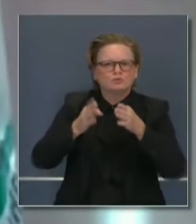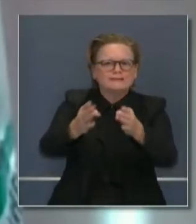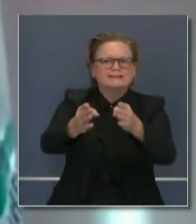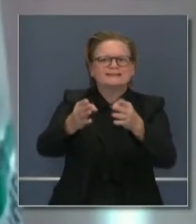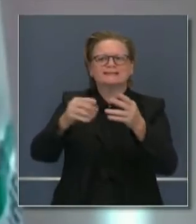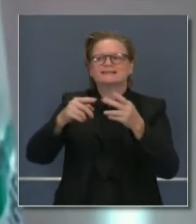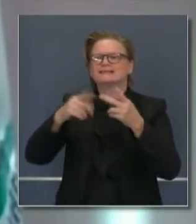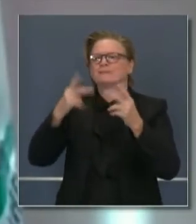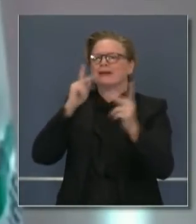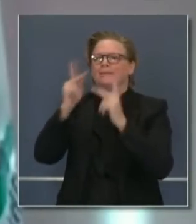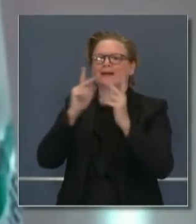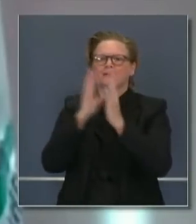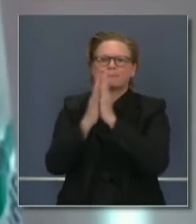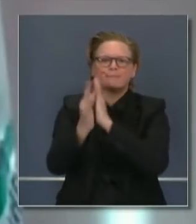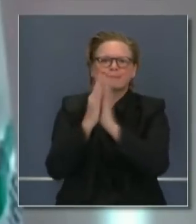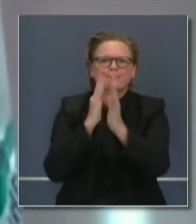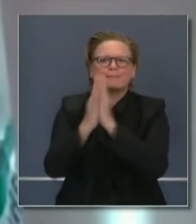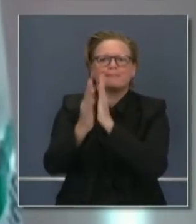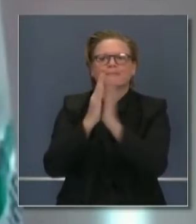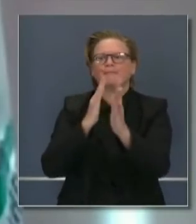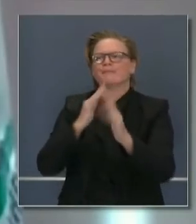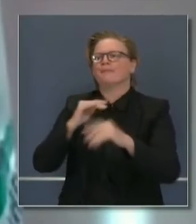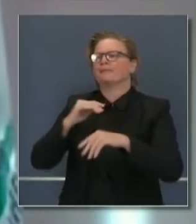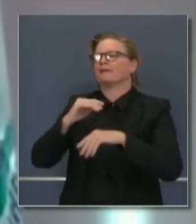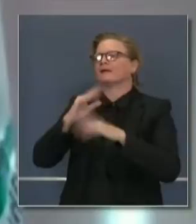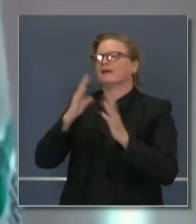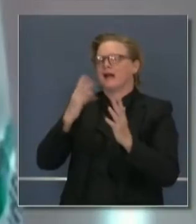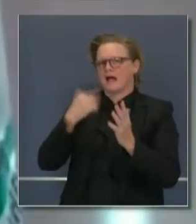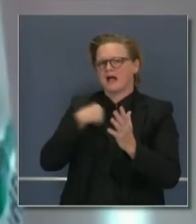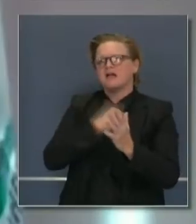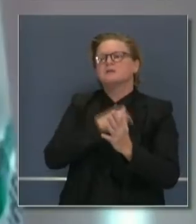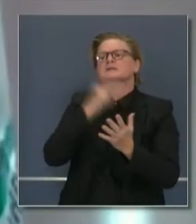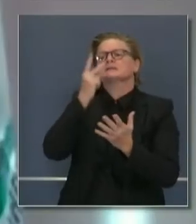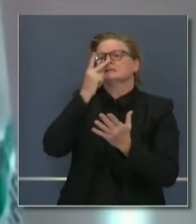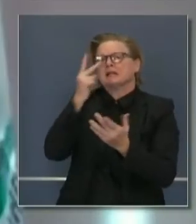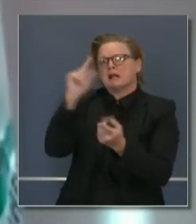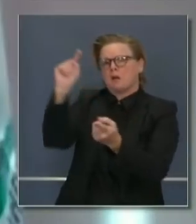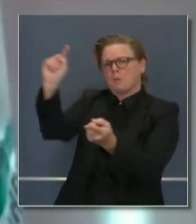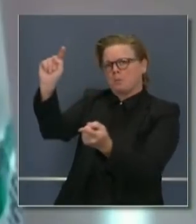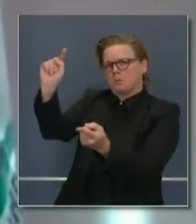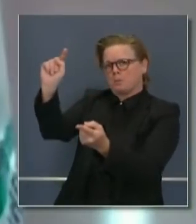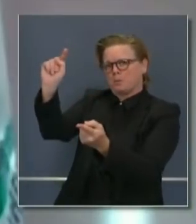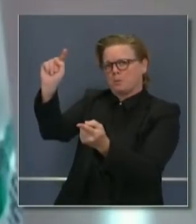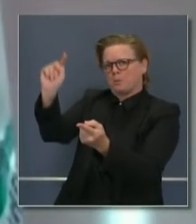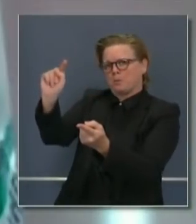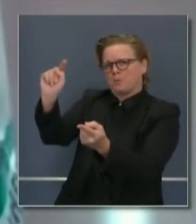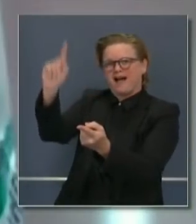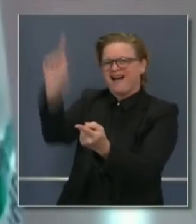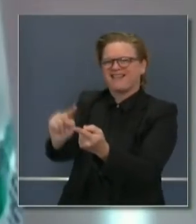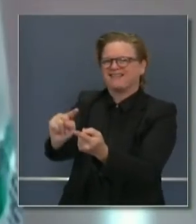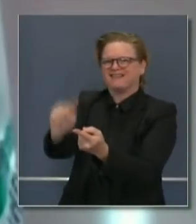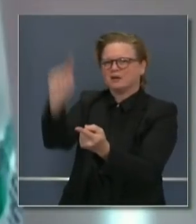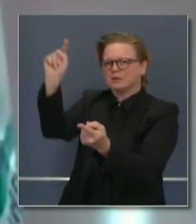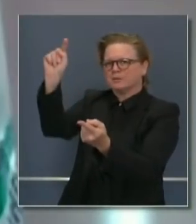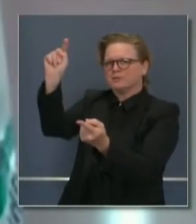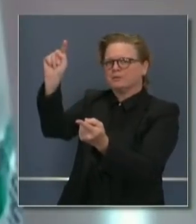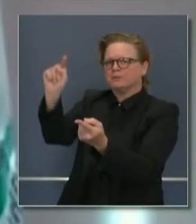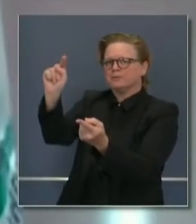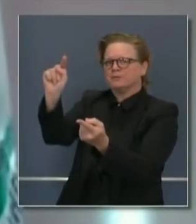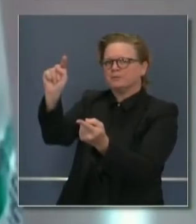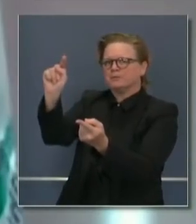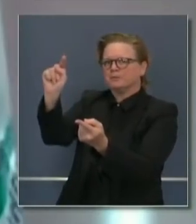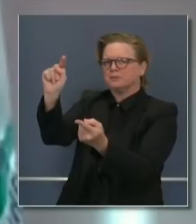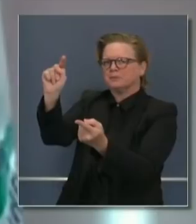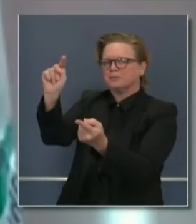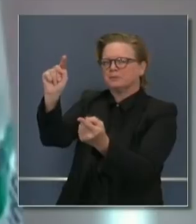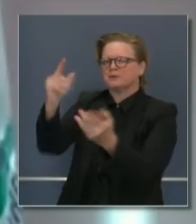and we can track that. And we've seen slight reductions, but nothing too significant. We,